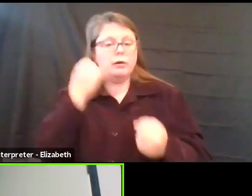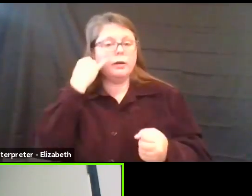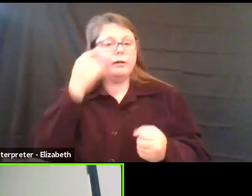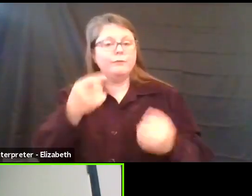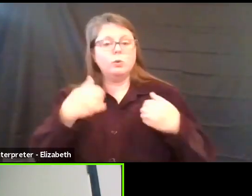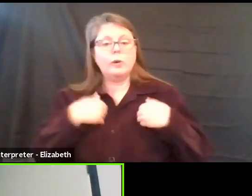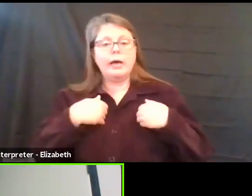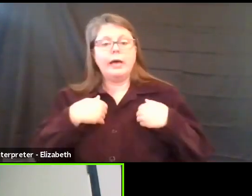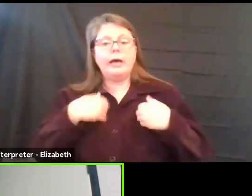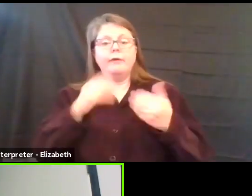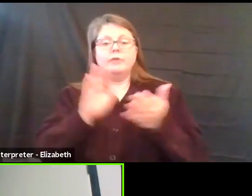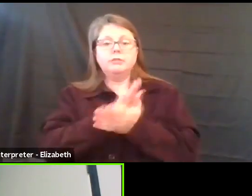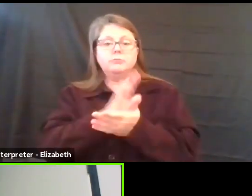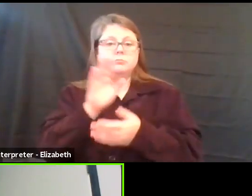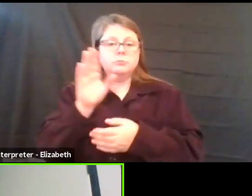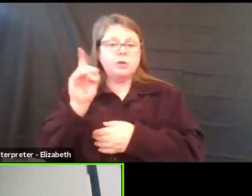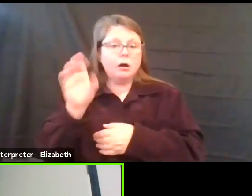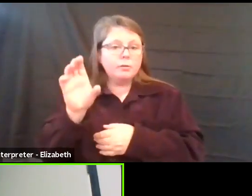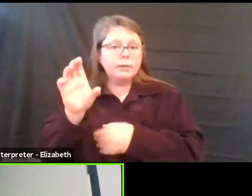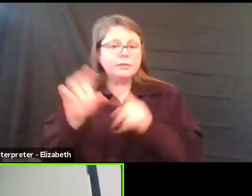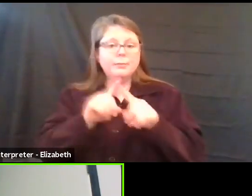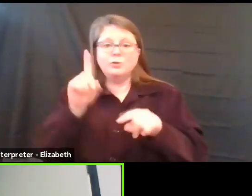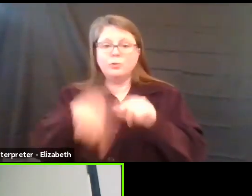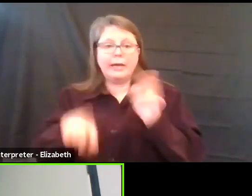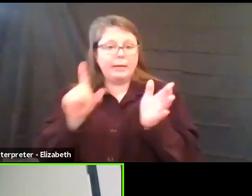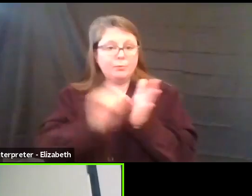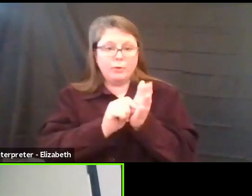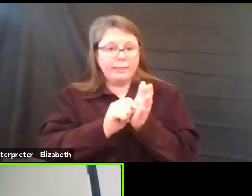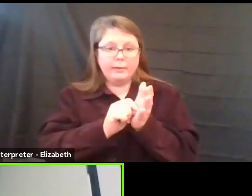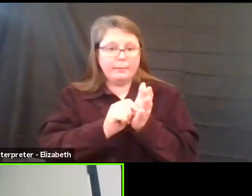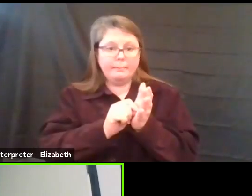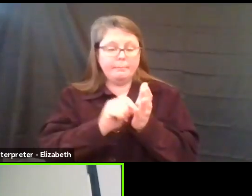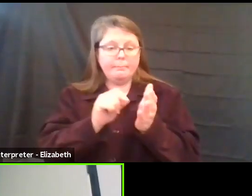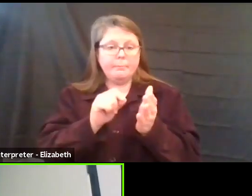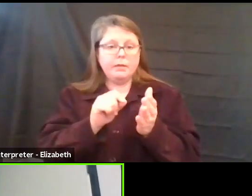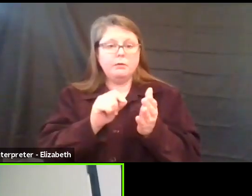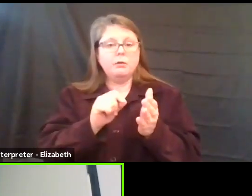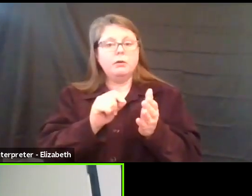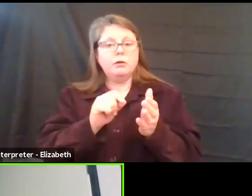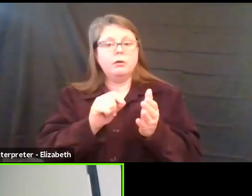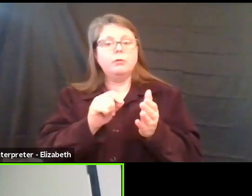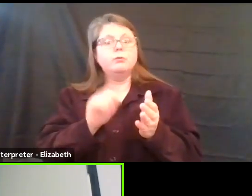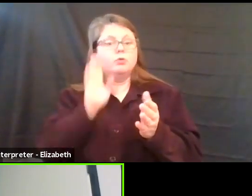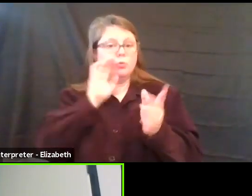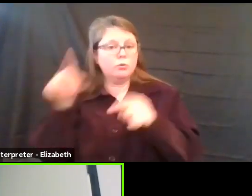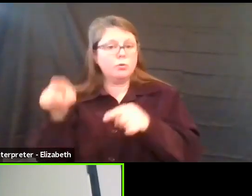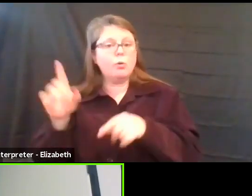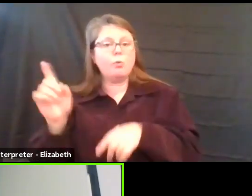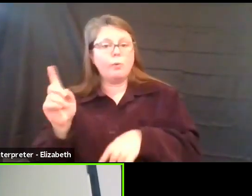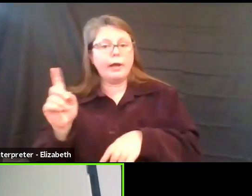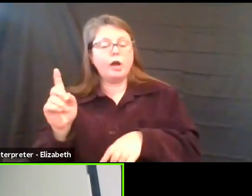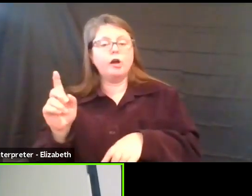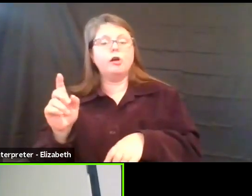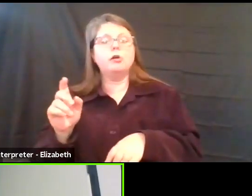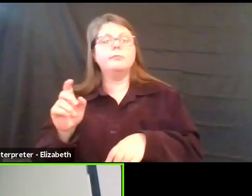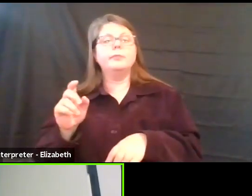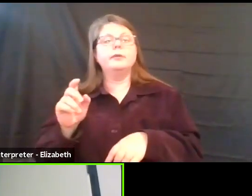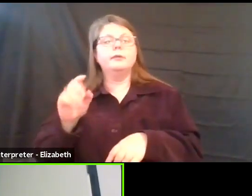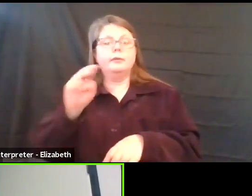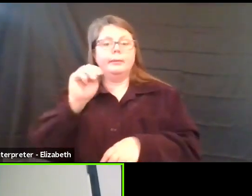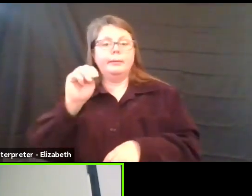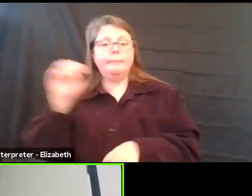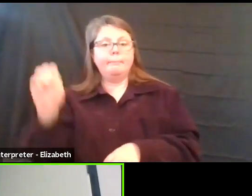that at home. The center is going to be in the Central High School in the same facility where